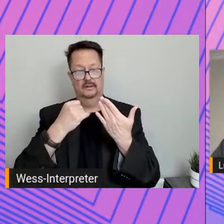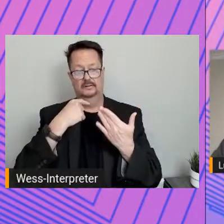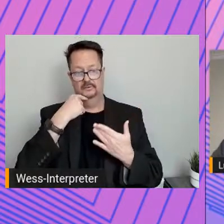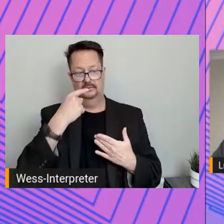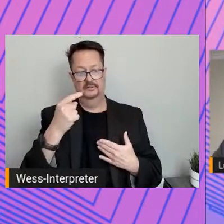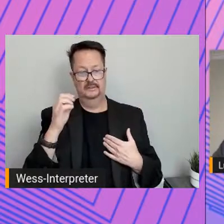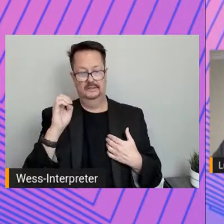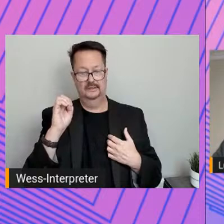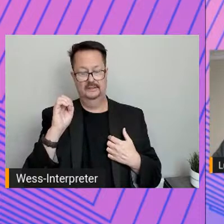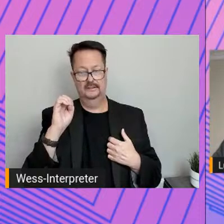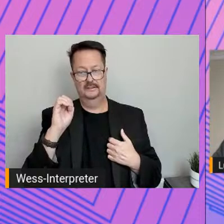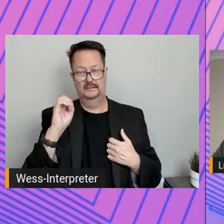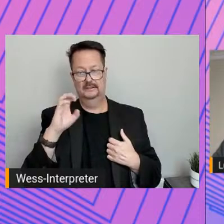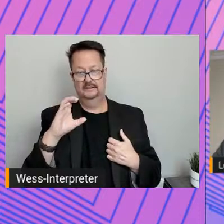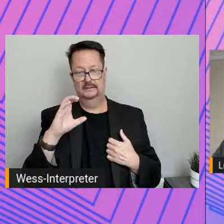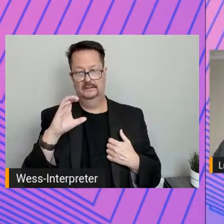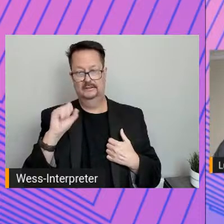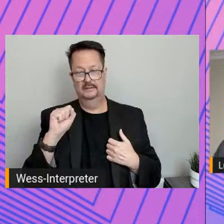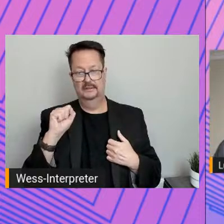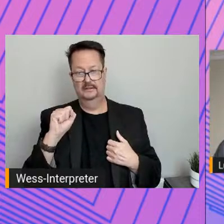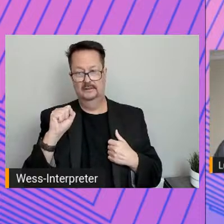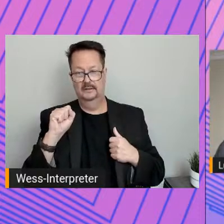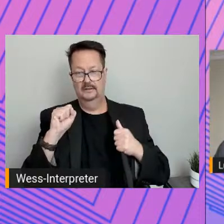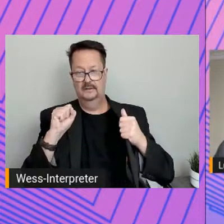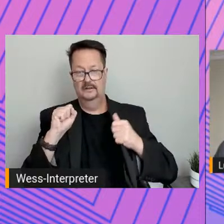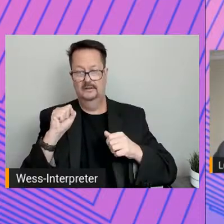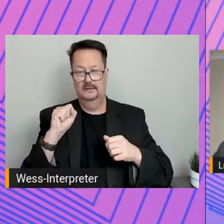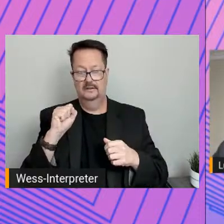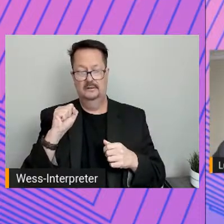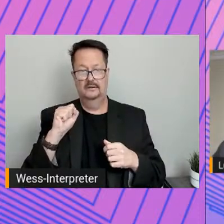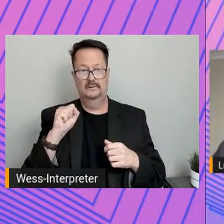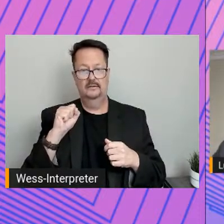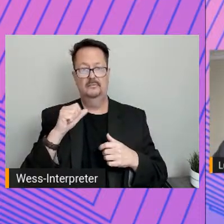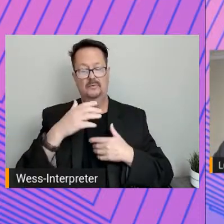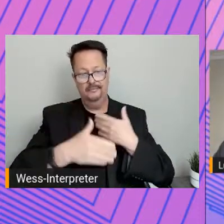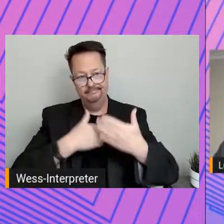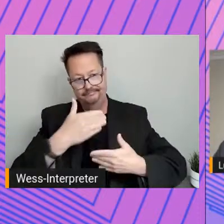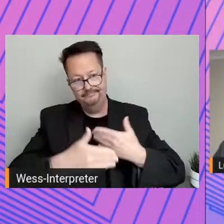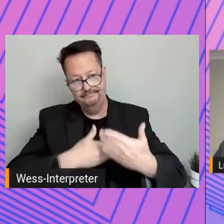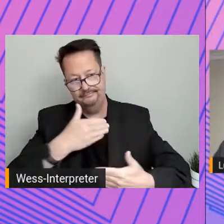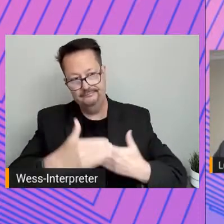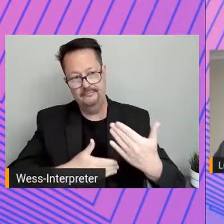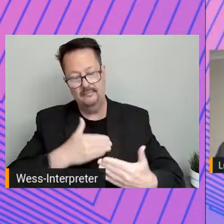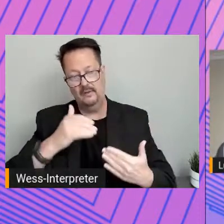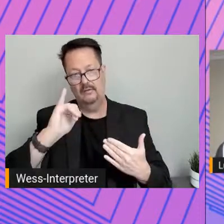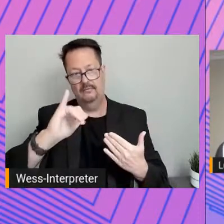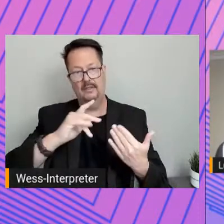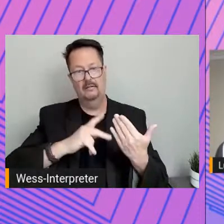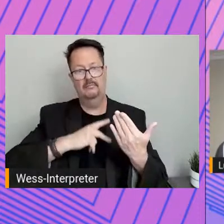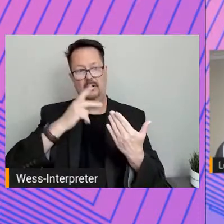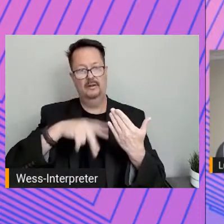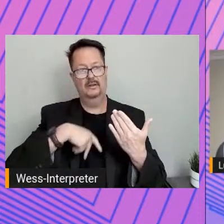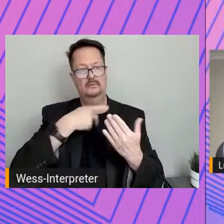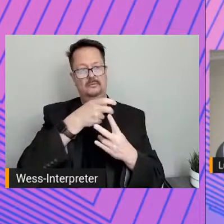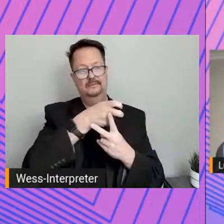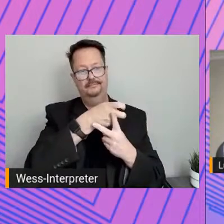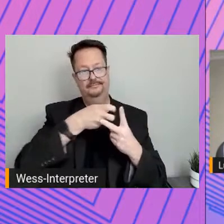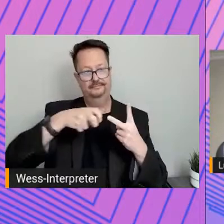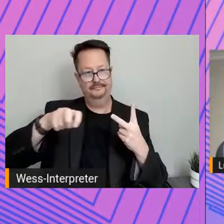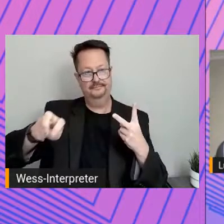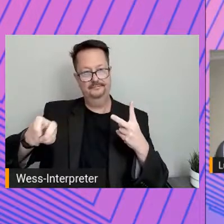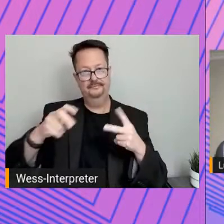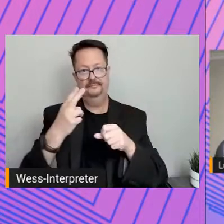ECS, but then as we progressed through the particular project, we eventually transitioned to actually